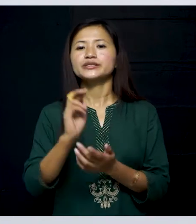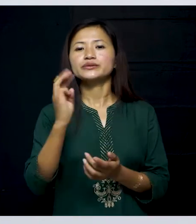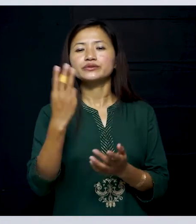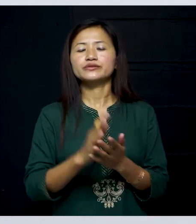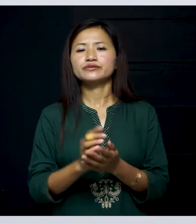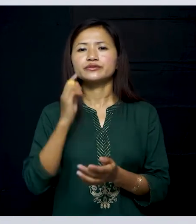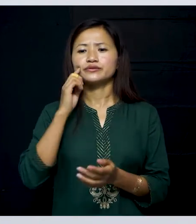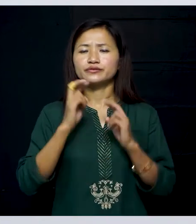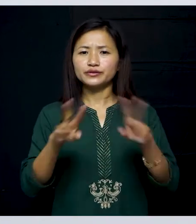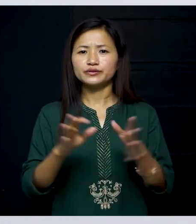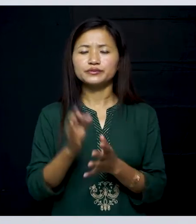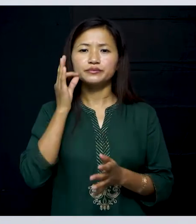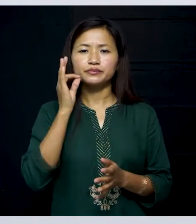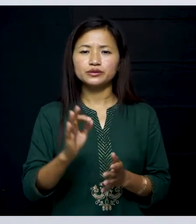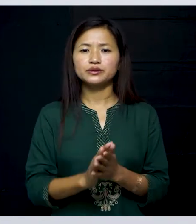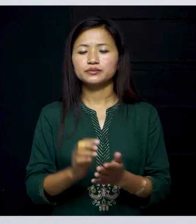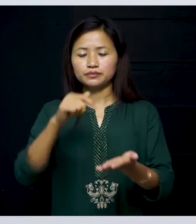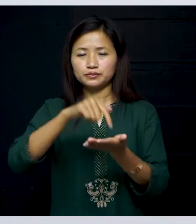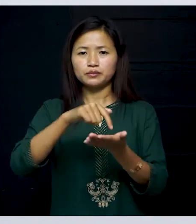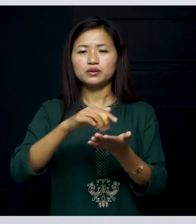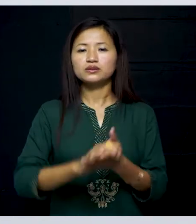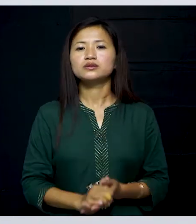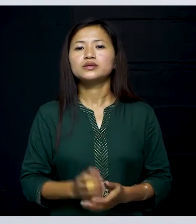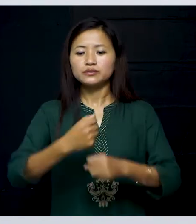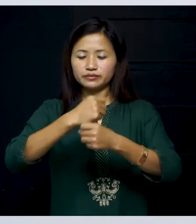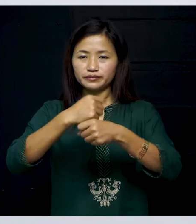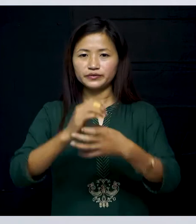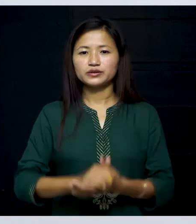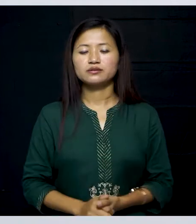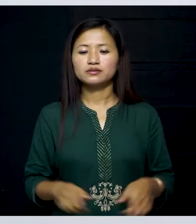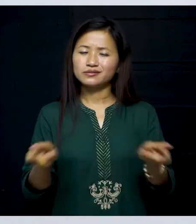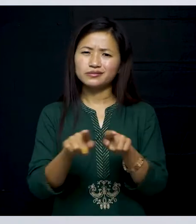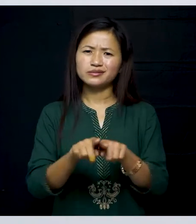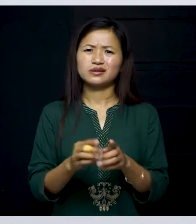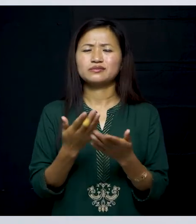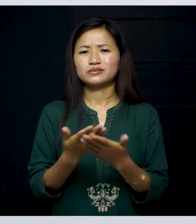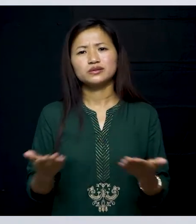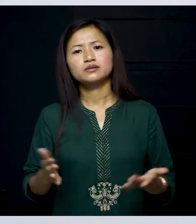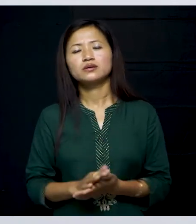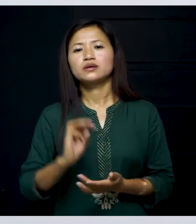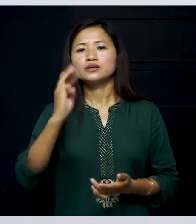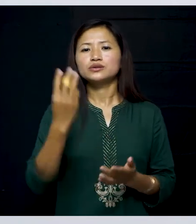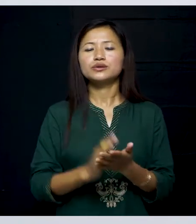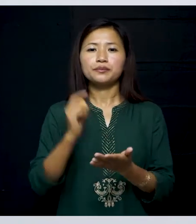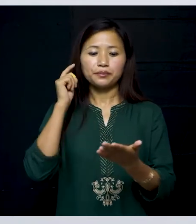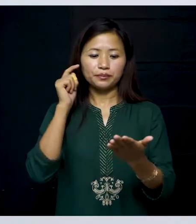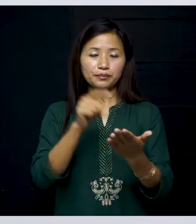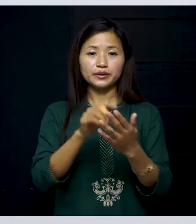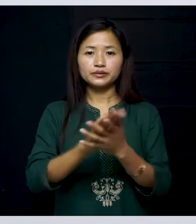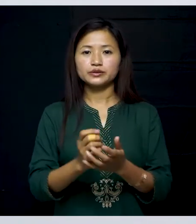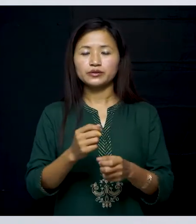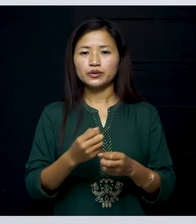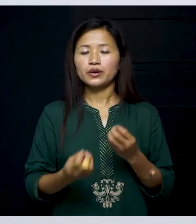very important points, very important elements to make fire. The same thing, okay? There are 3 main ways to douse of